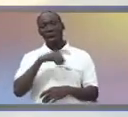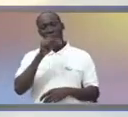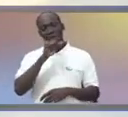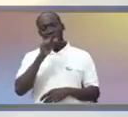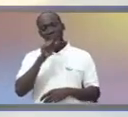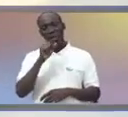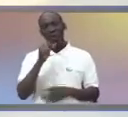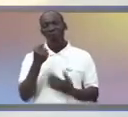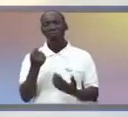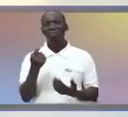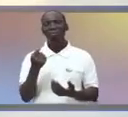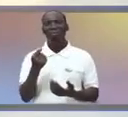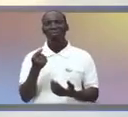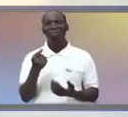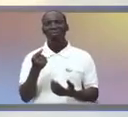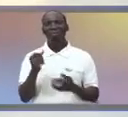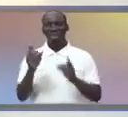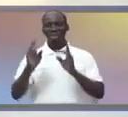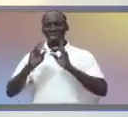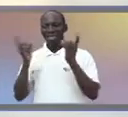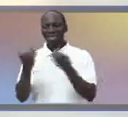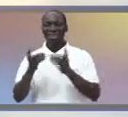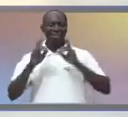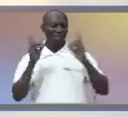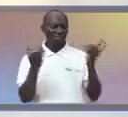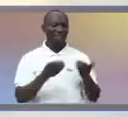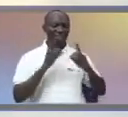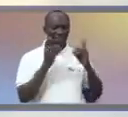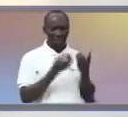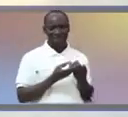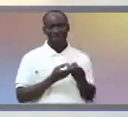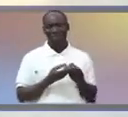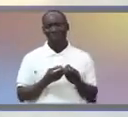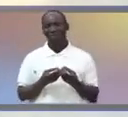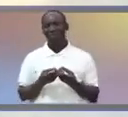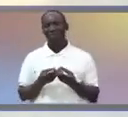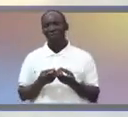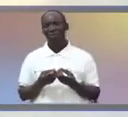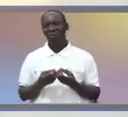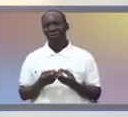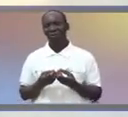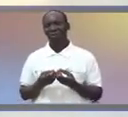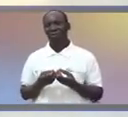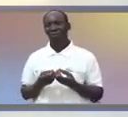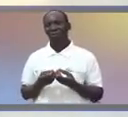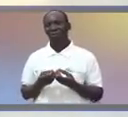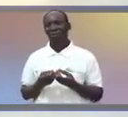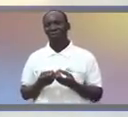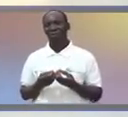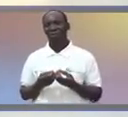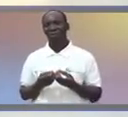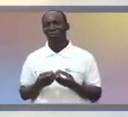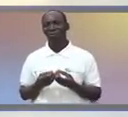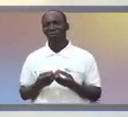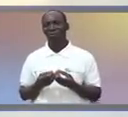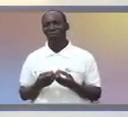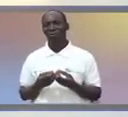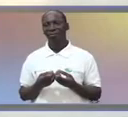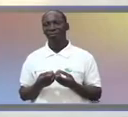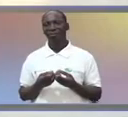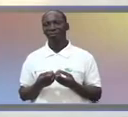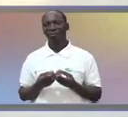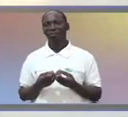district ana diocese sofo no ebedru yempempen so ho ansa omo nko awurade adidi na otumu de di kan